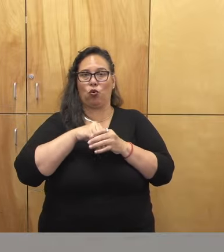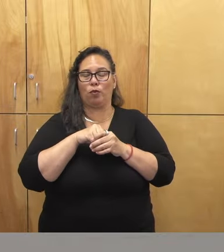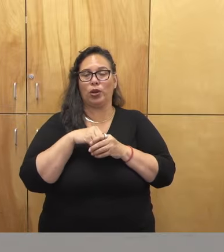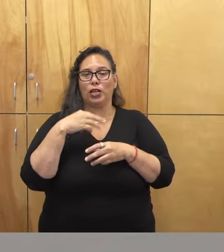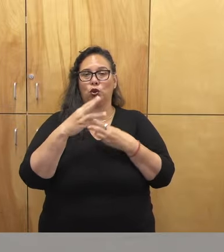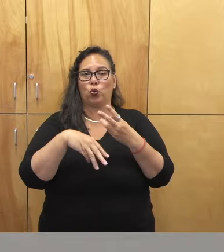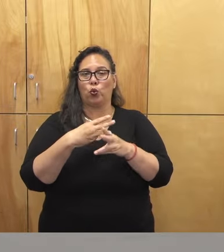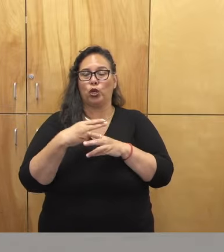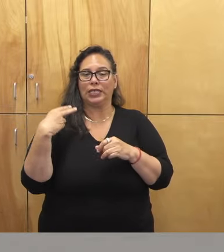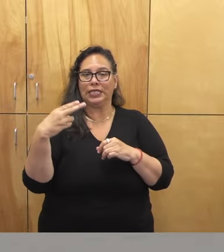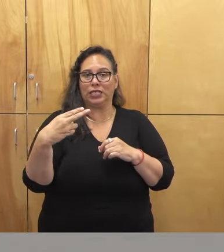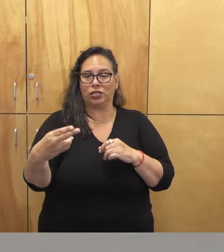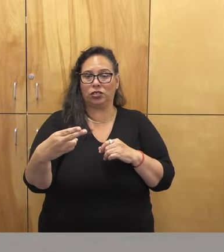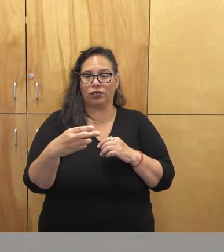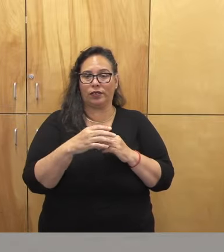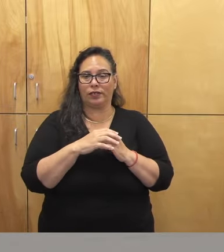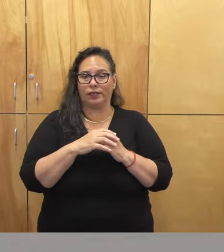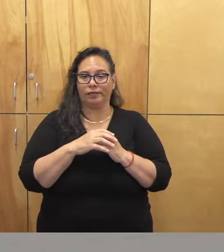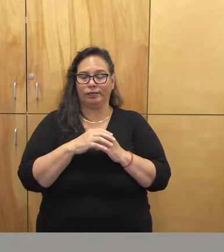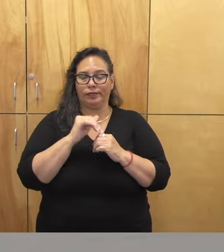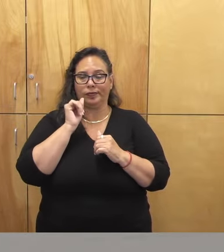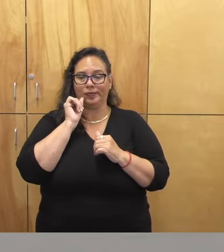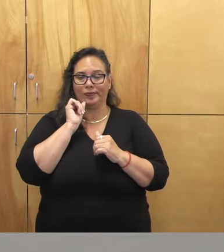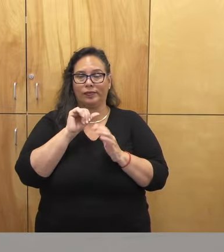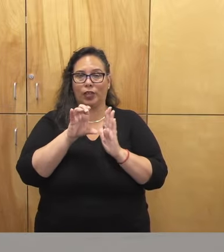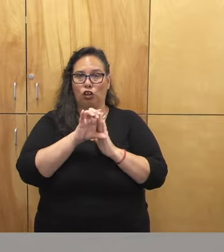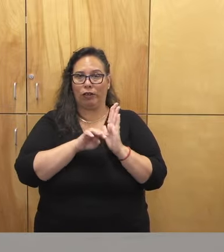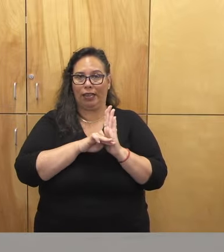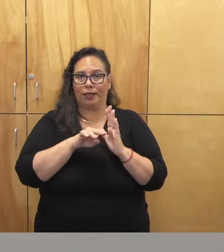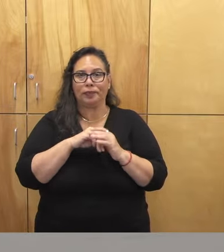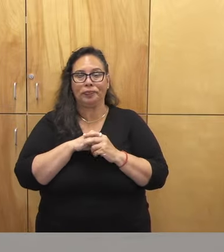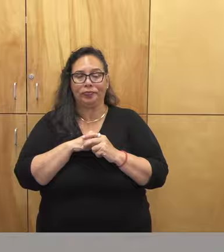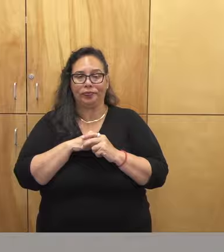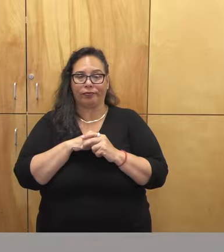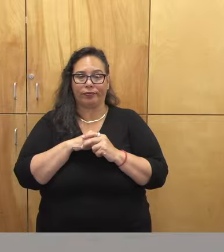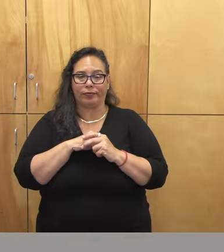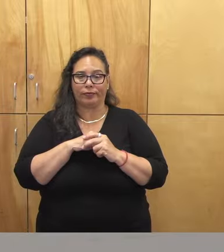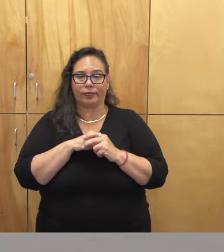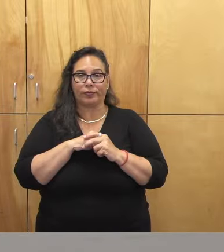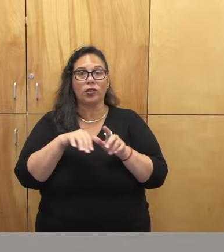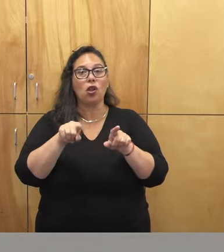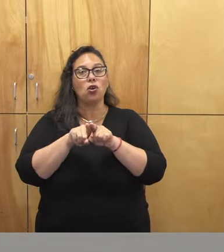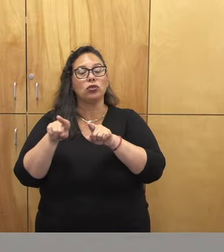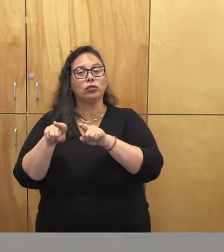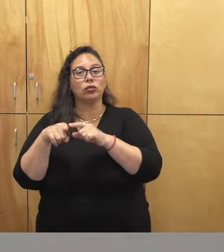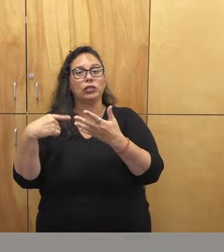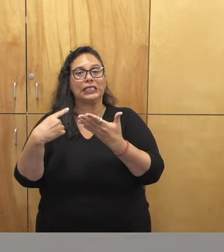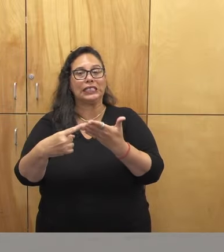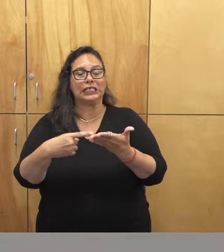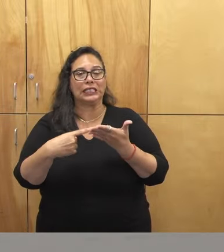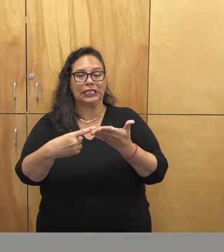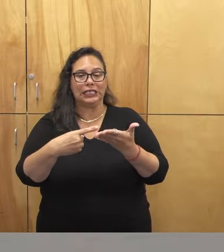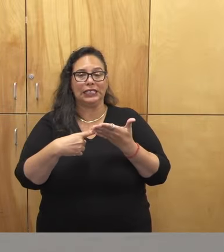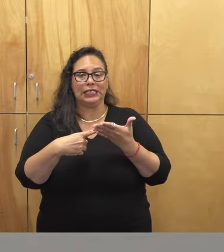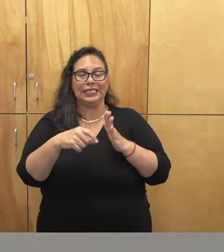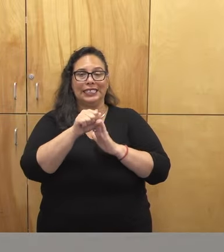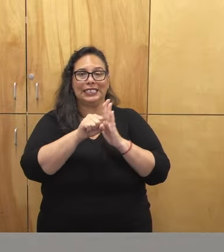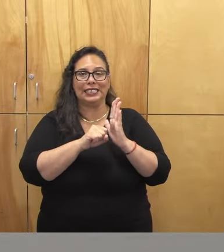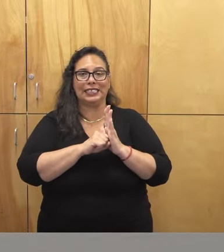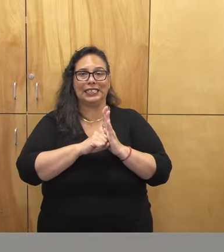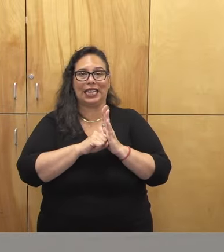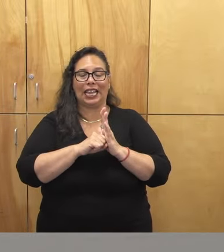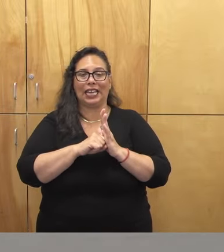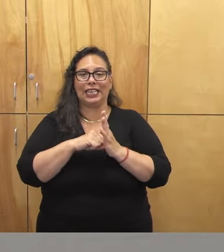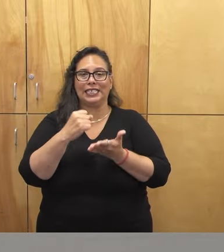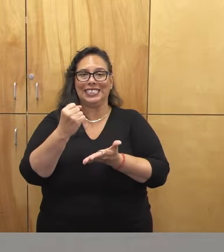history, into the world history curriculum. We also discussed the state seal of